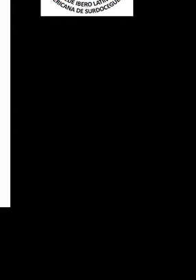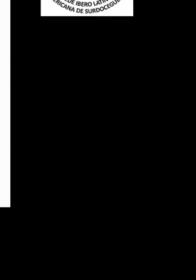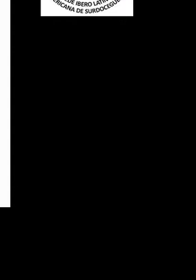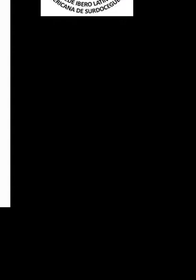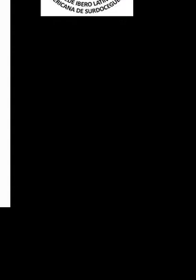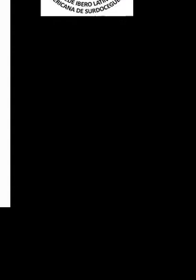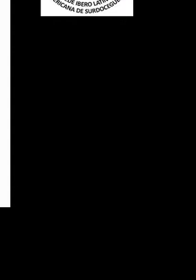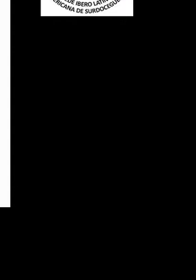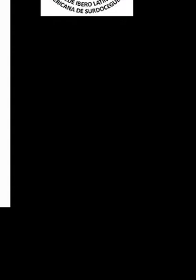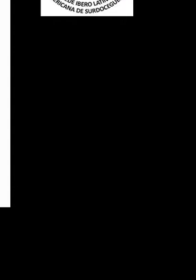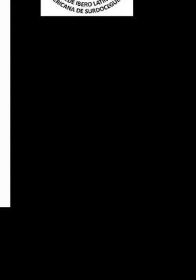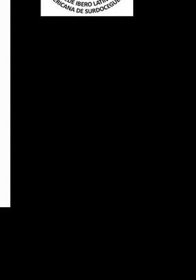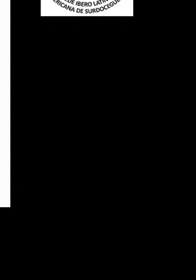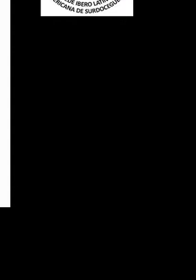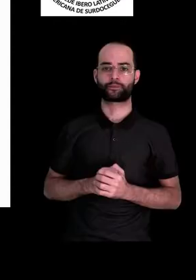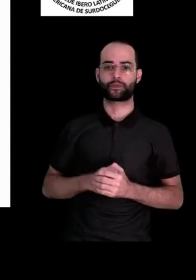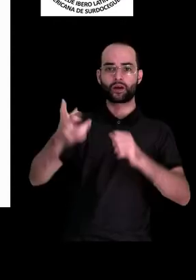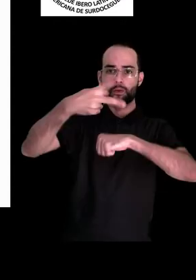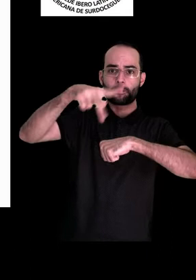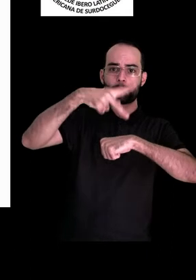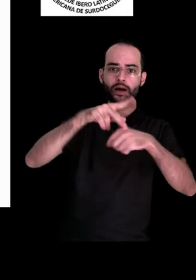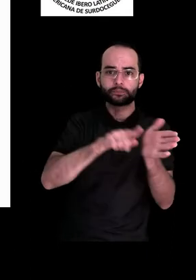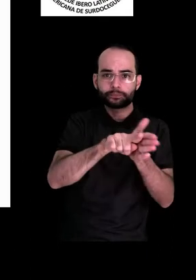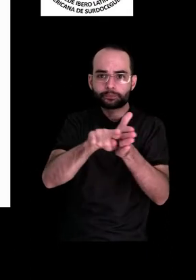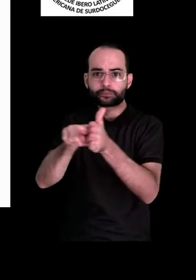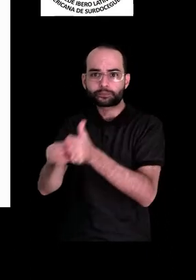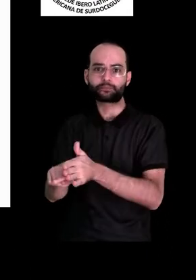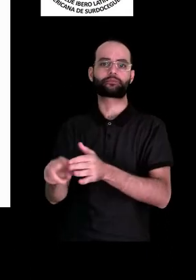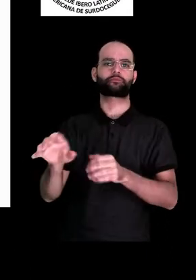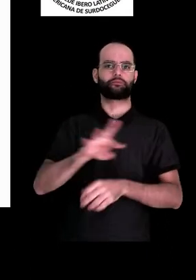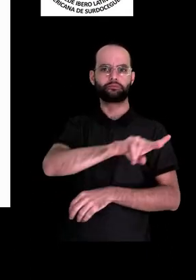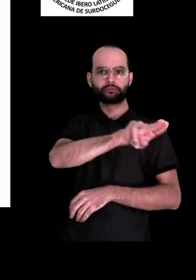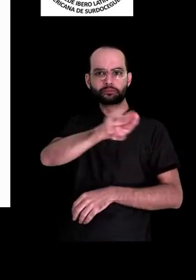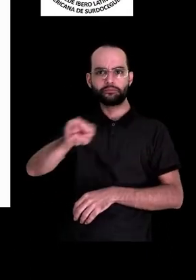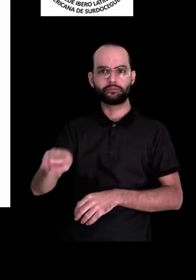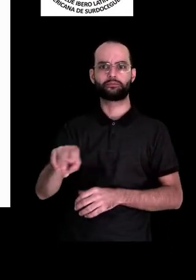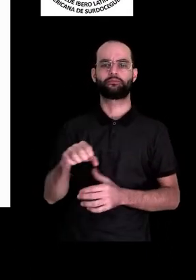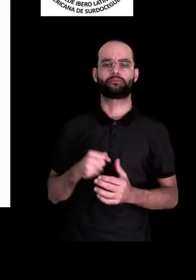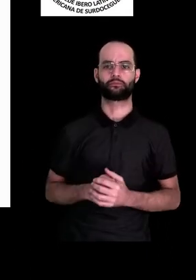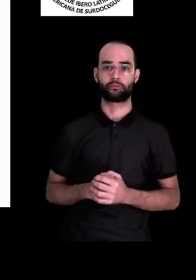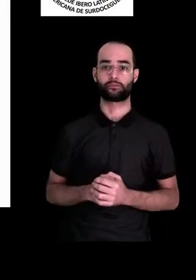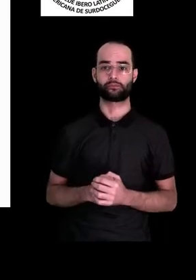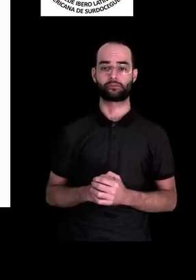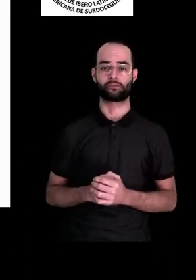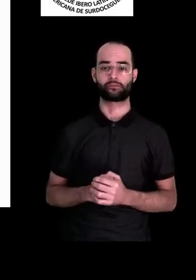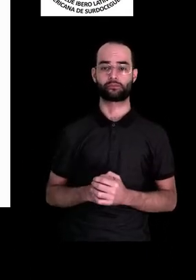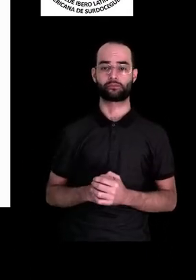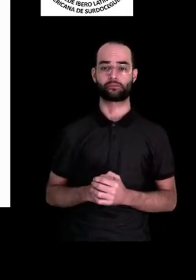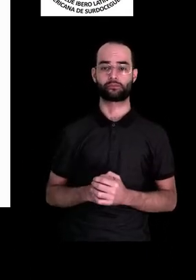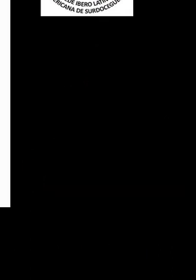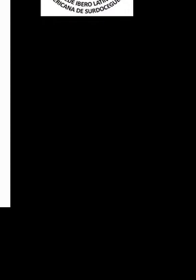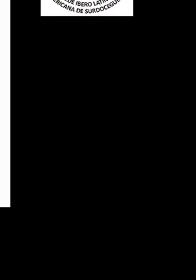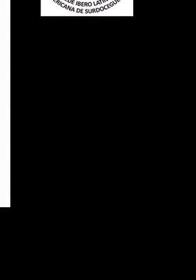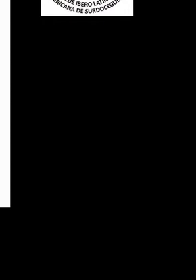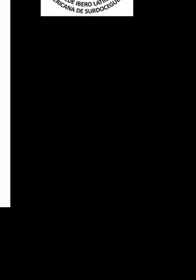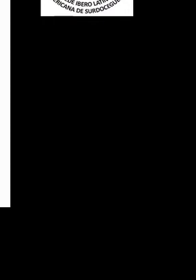ink, centered, it says, countries included in the data analysis. Below is a colorful image of the world map